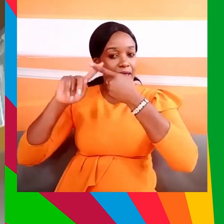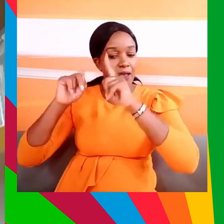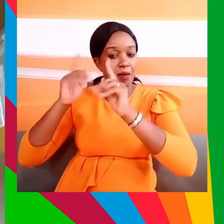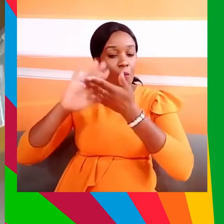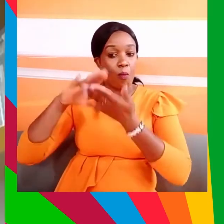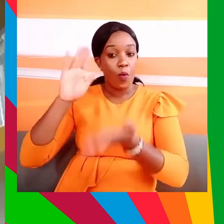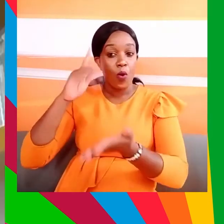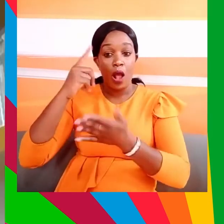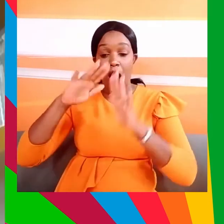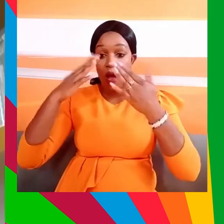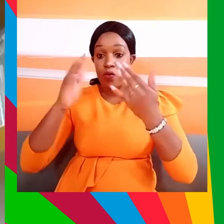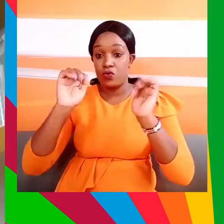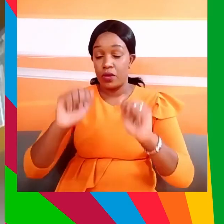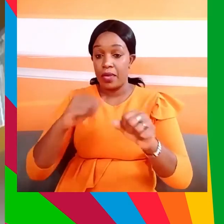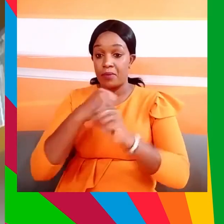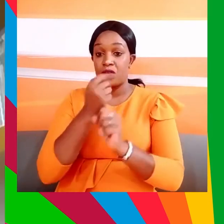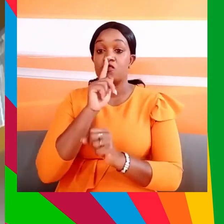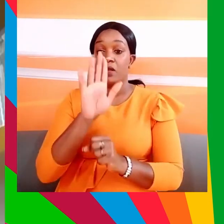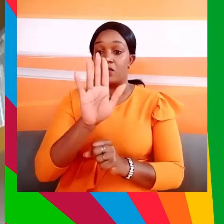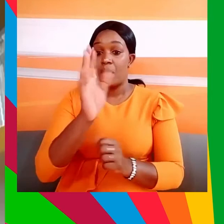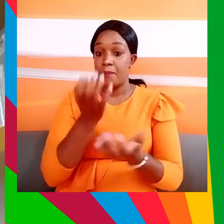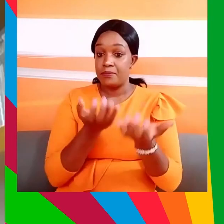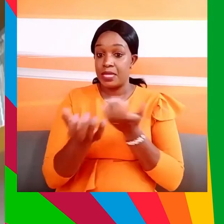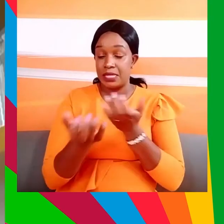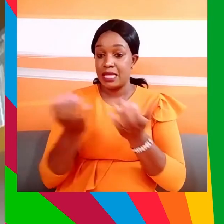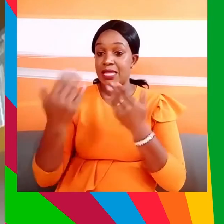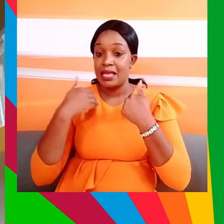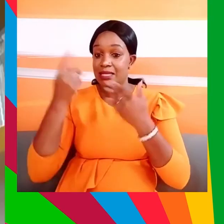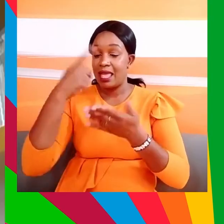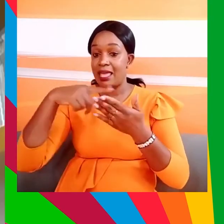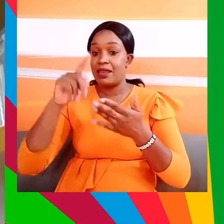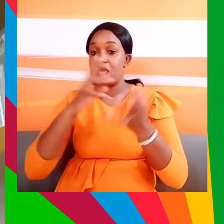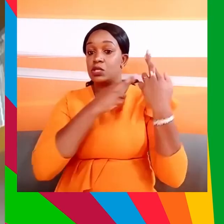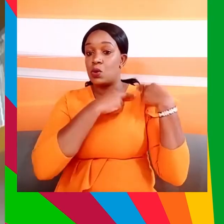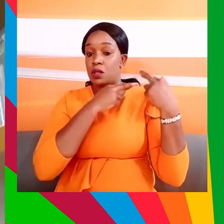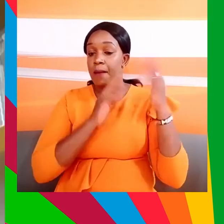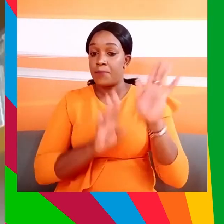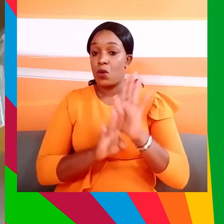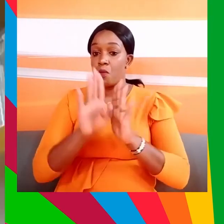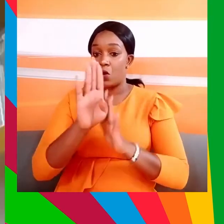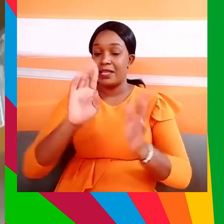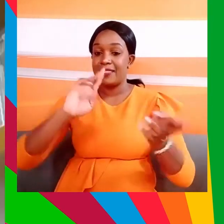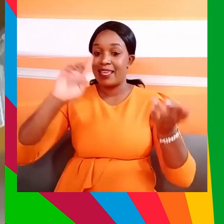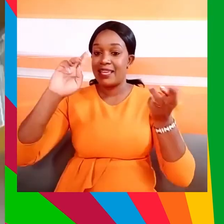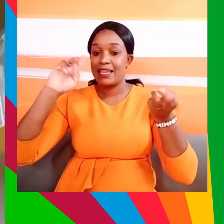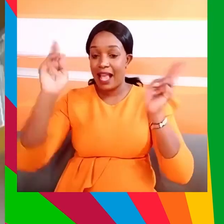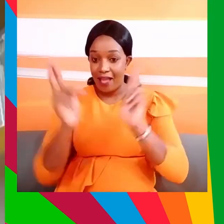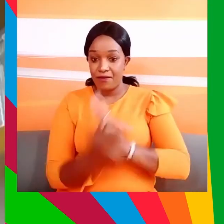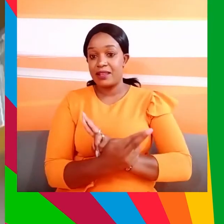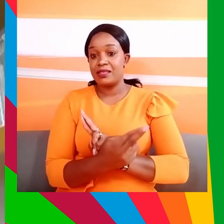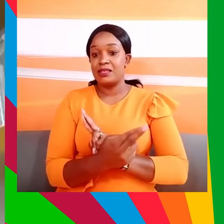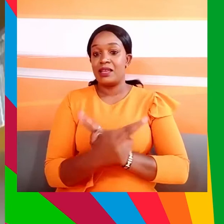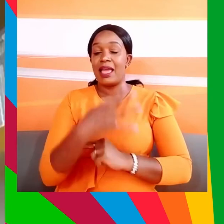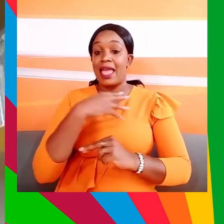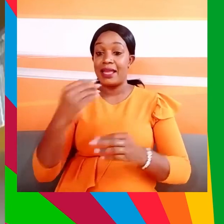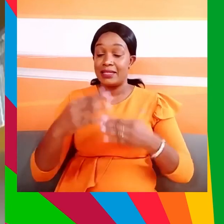your business plays its rightful role in promoting a just recovery, and to lead the way